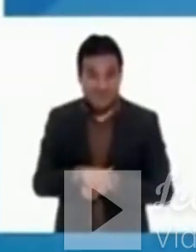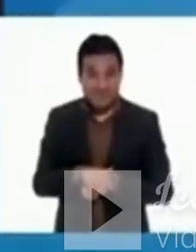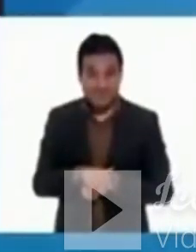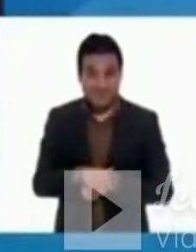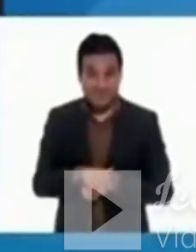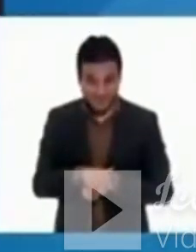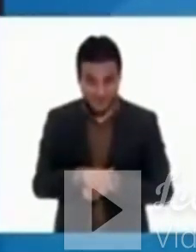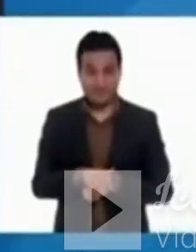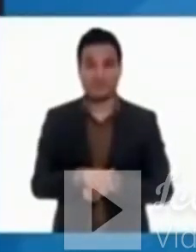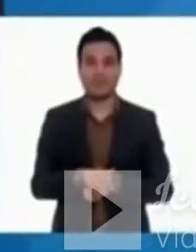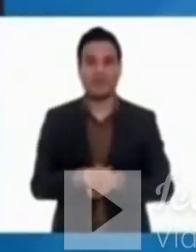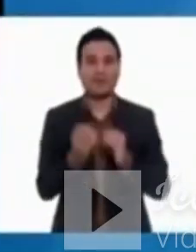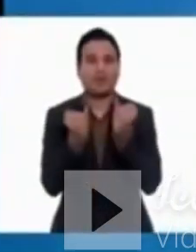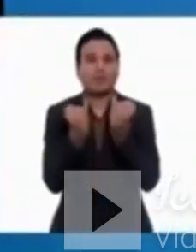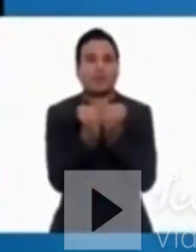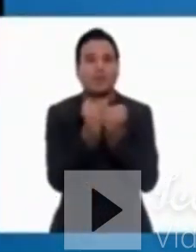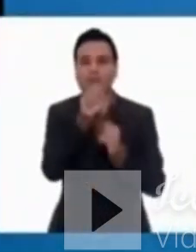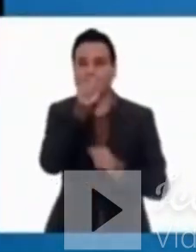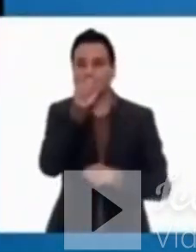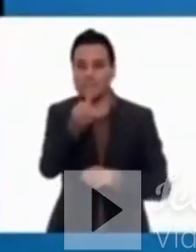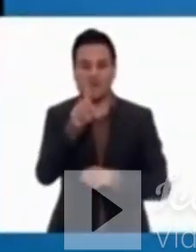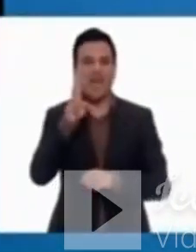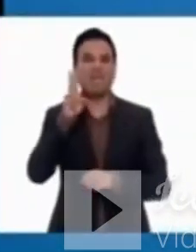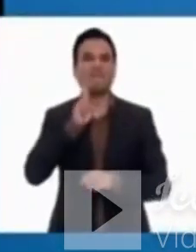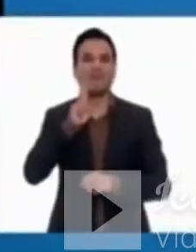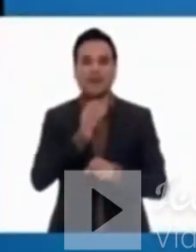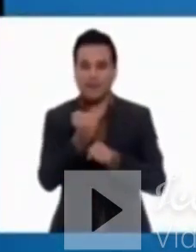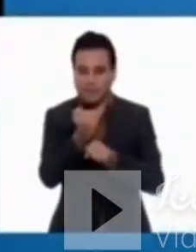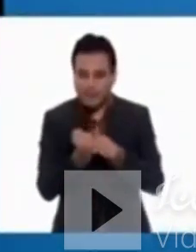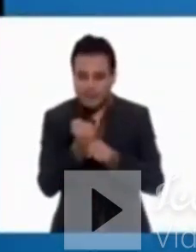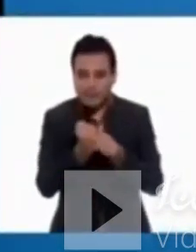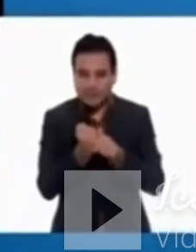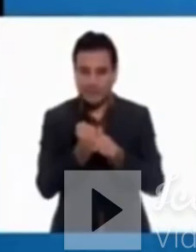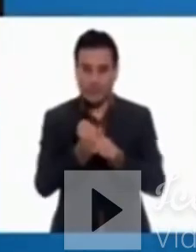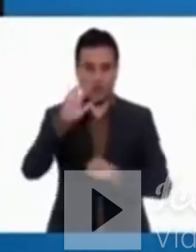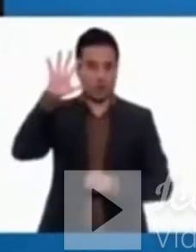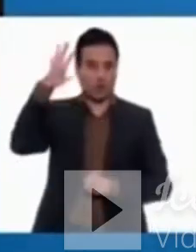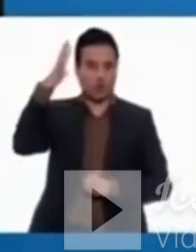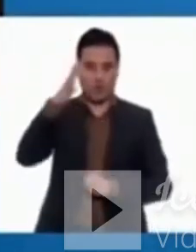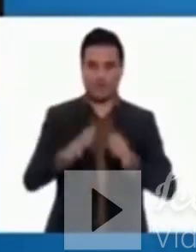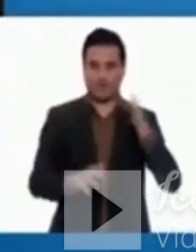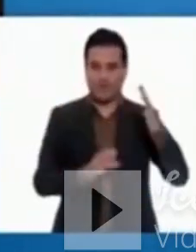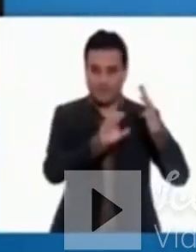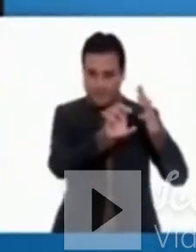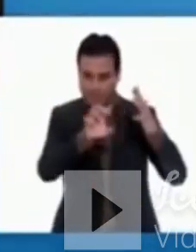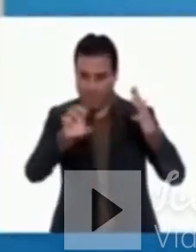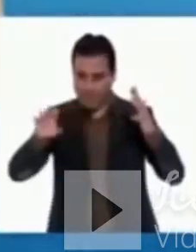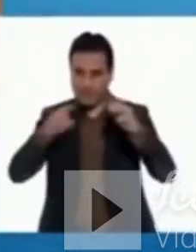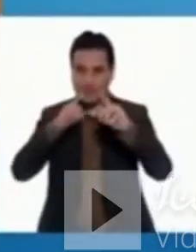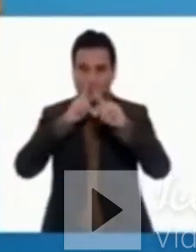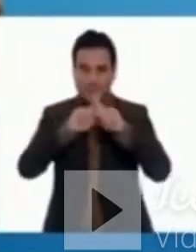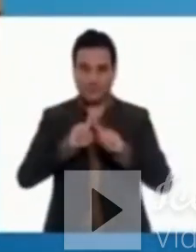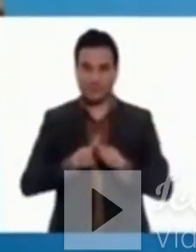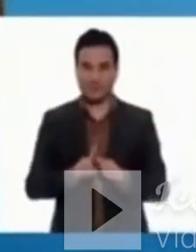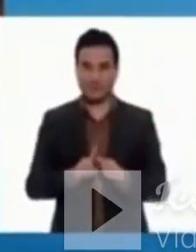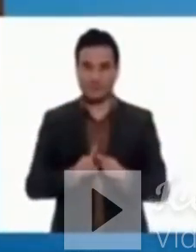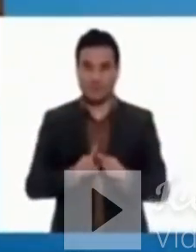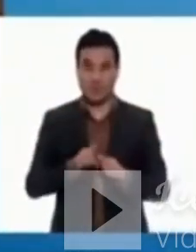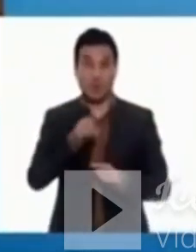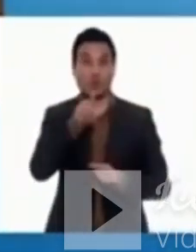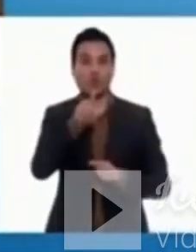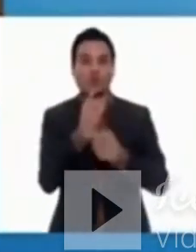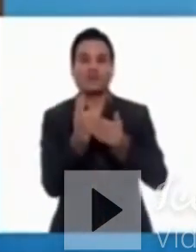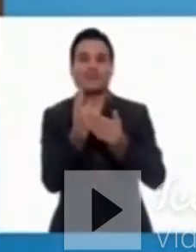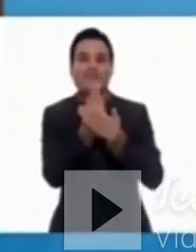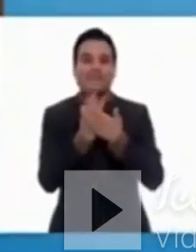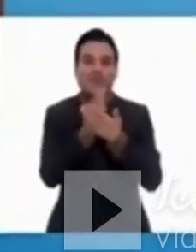solar system, every single picture of the solar system that we ever encounter is not to scale. If you put the